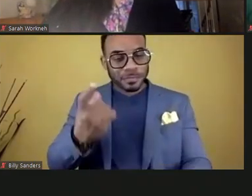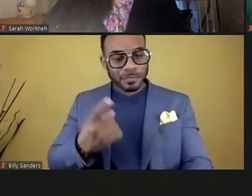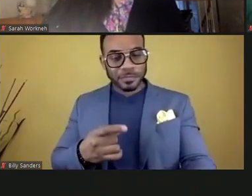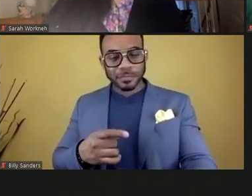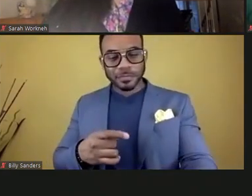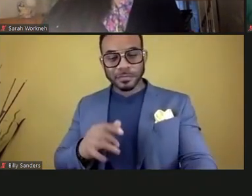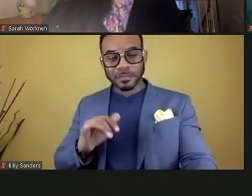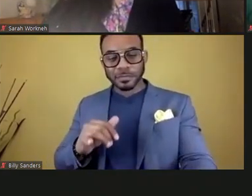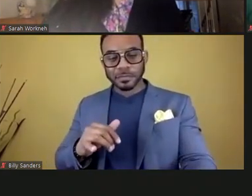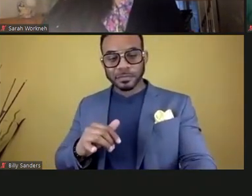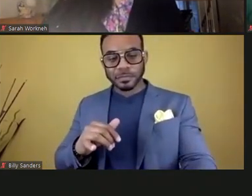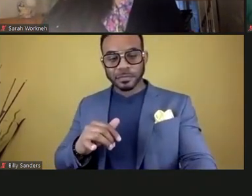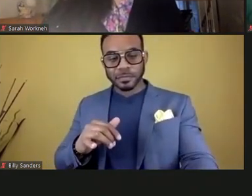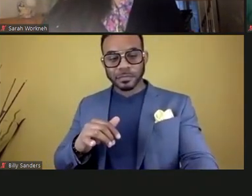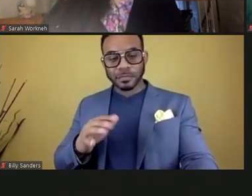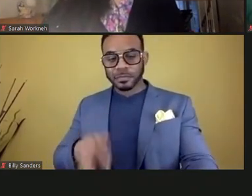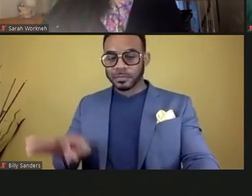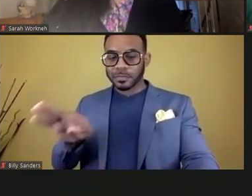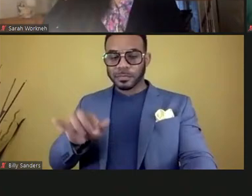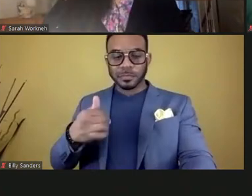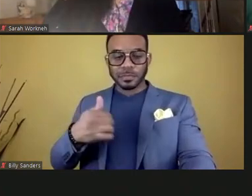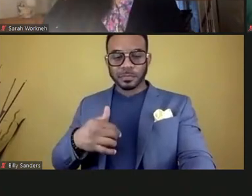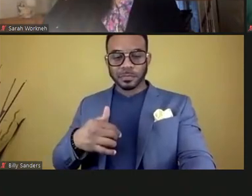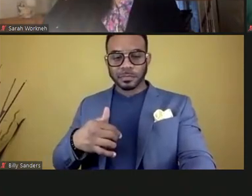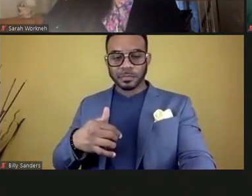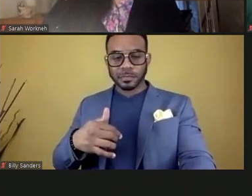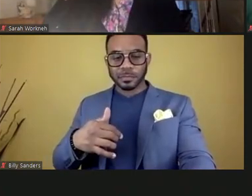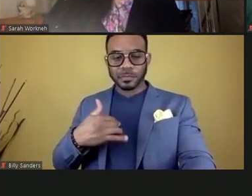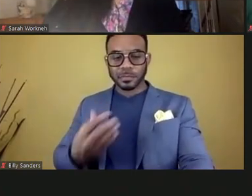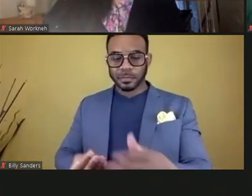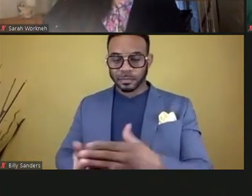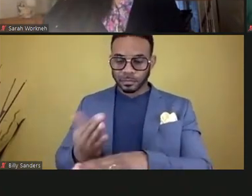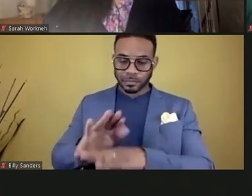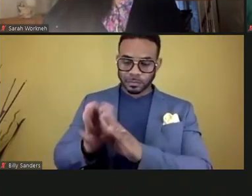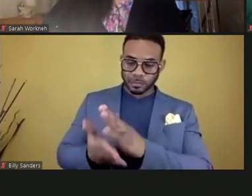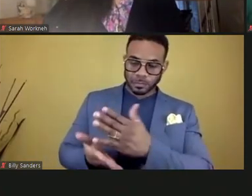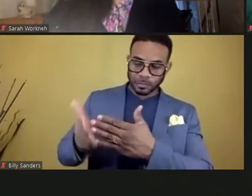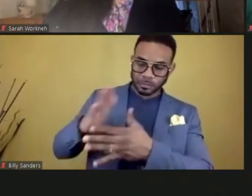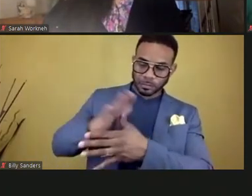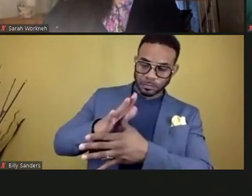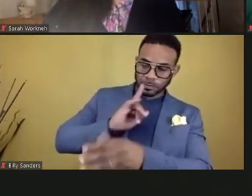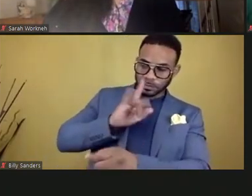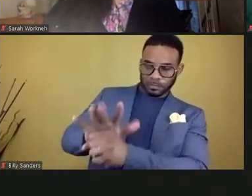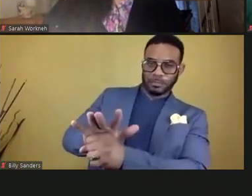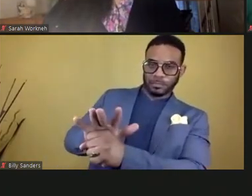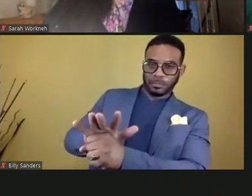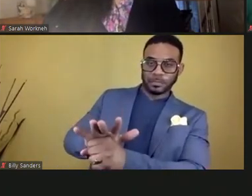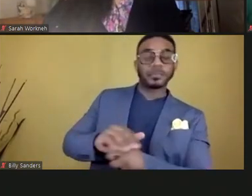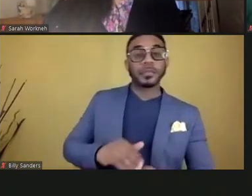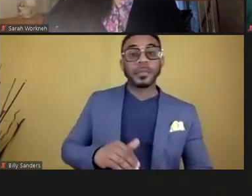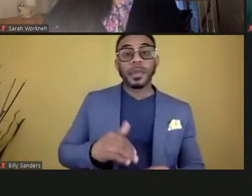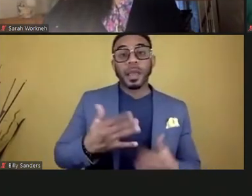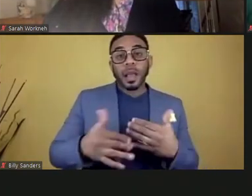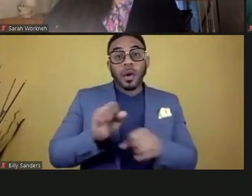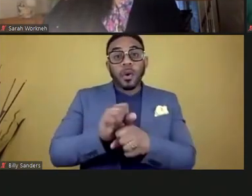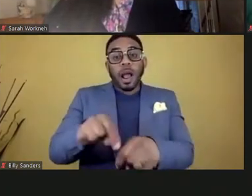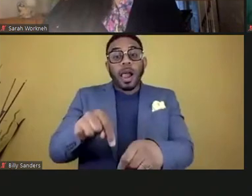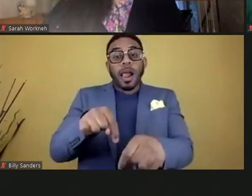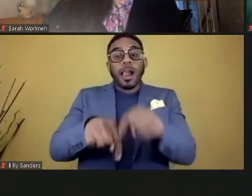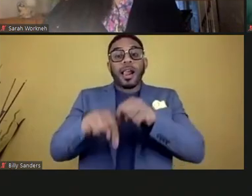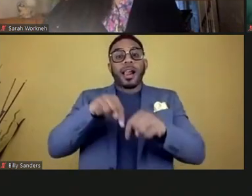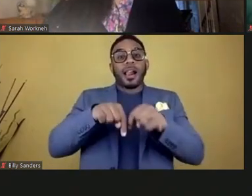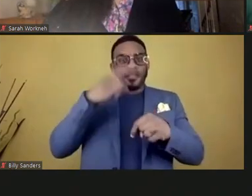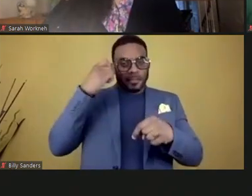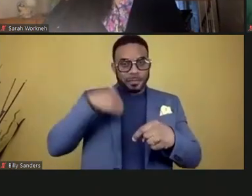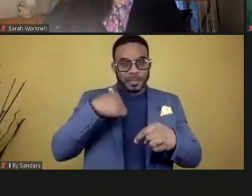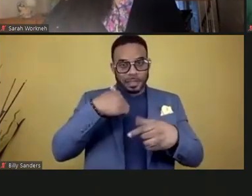that is exceptionally important to me that I have grown to become quite committed to. I'll kind of work backwards for me